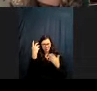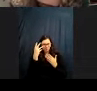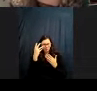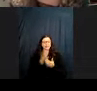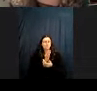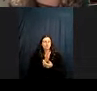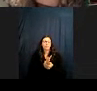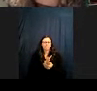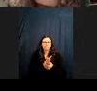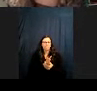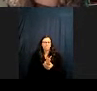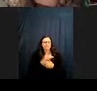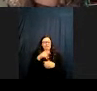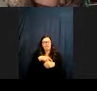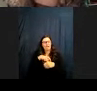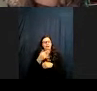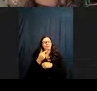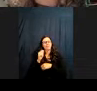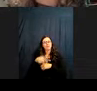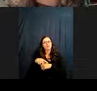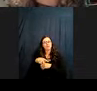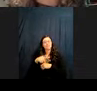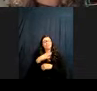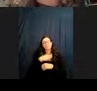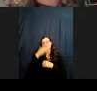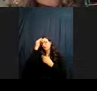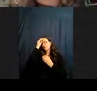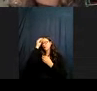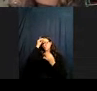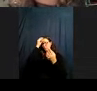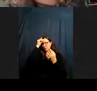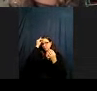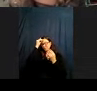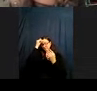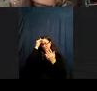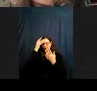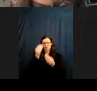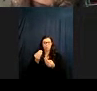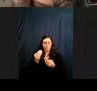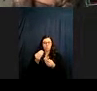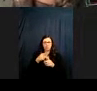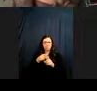interruptions, time gaps during which the consciousness went out, from